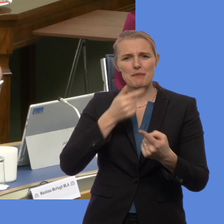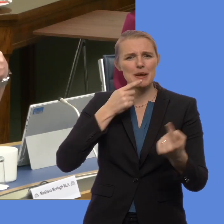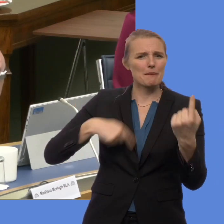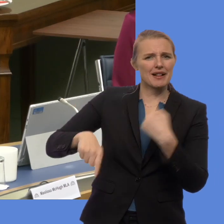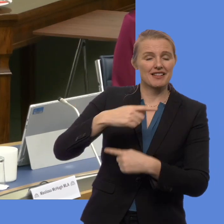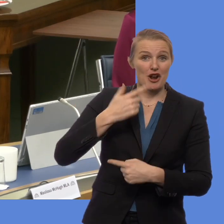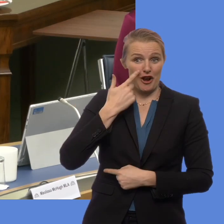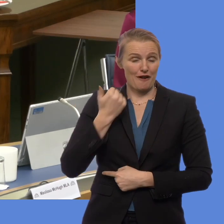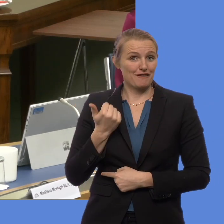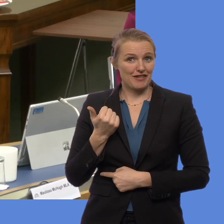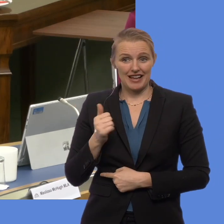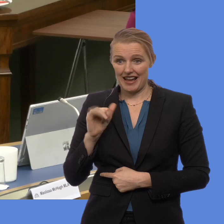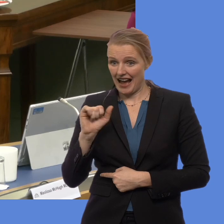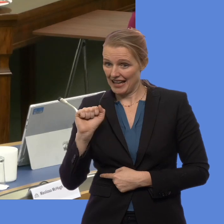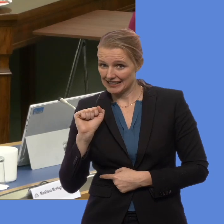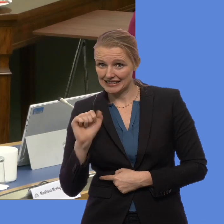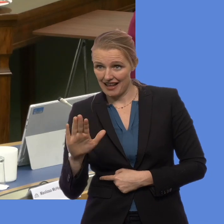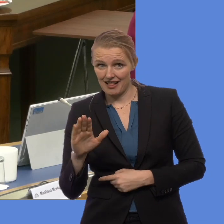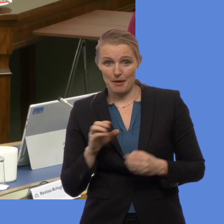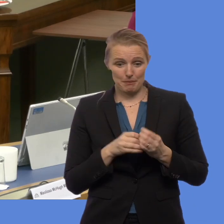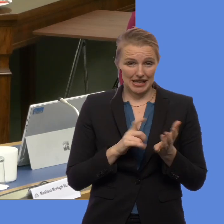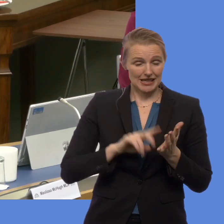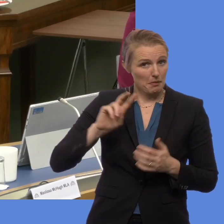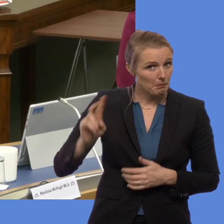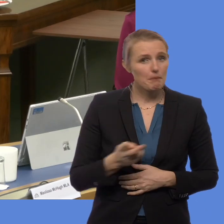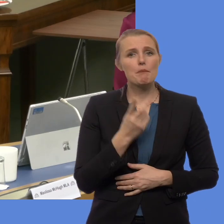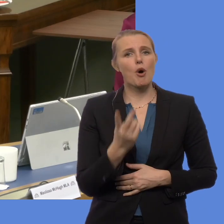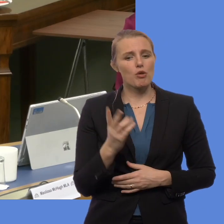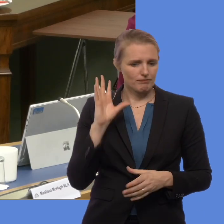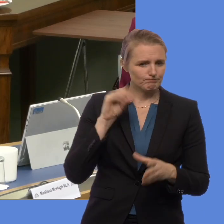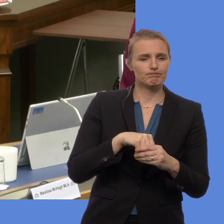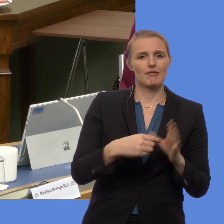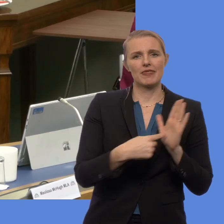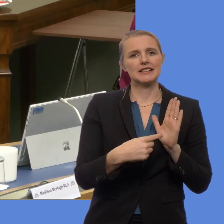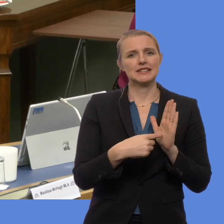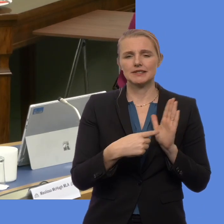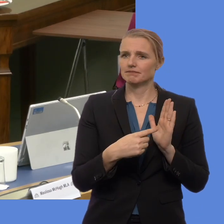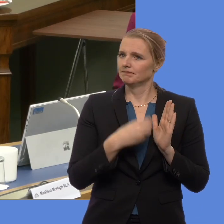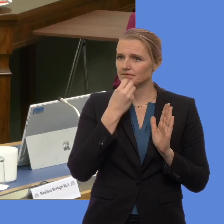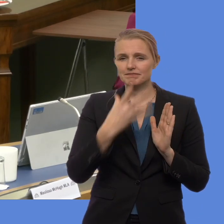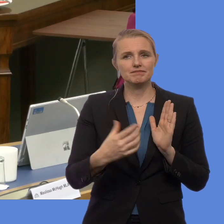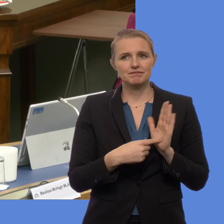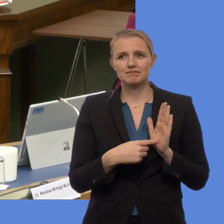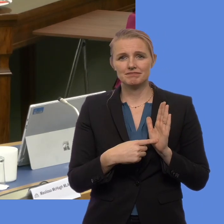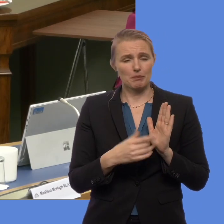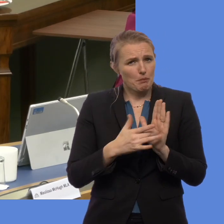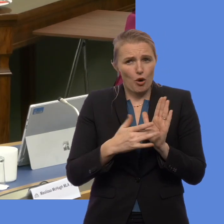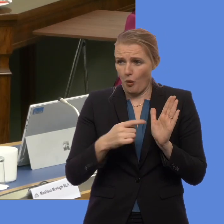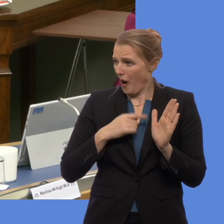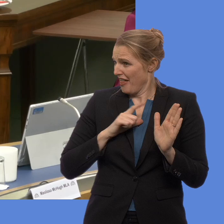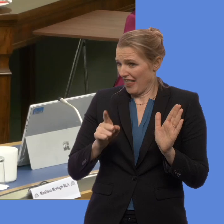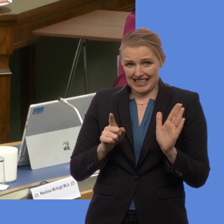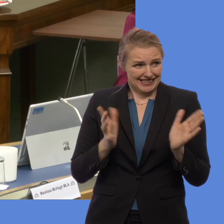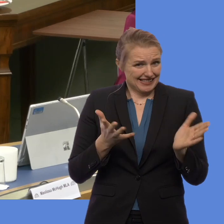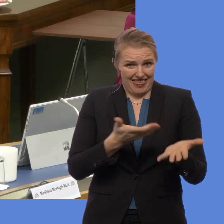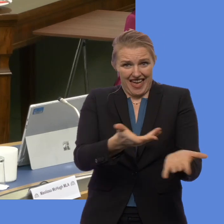on board both the Irish sign language and British sign language, and that's reflective of that. I wish that was the same attitude was applied